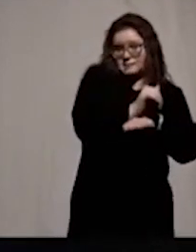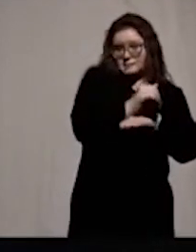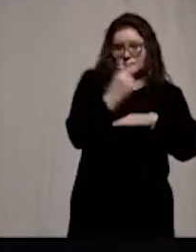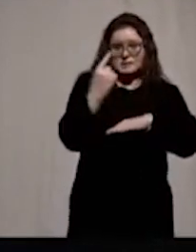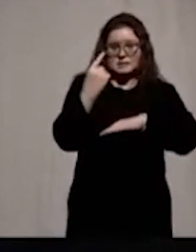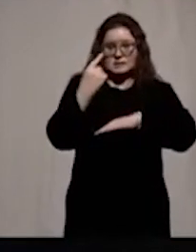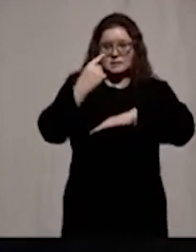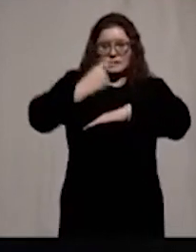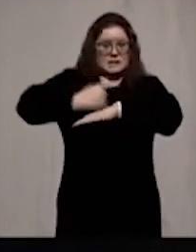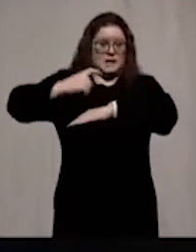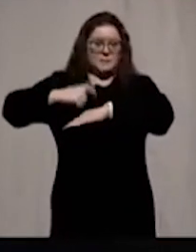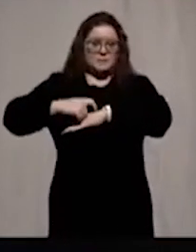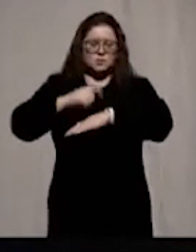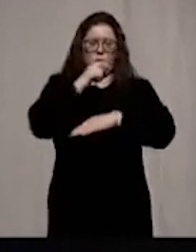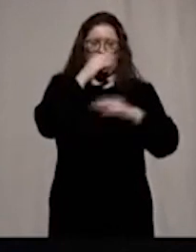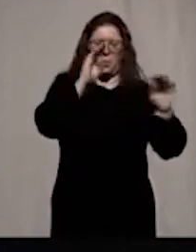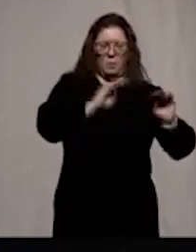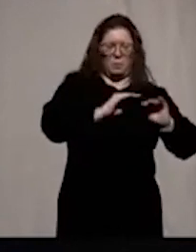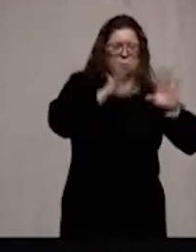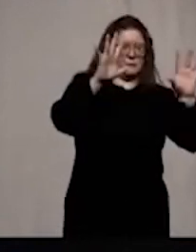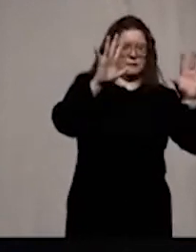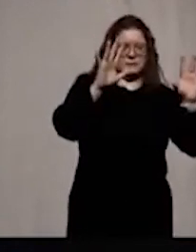not night.